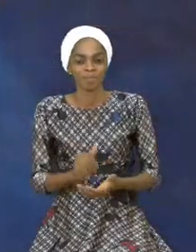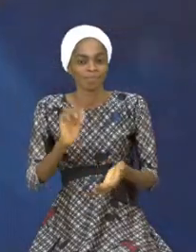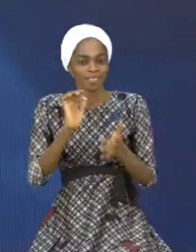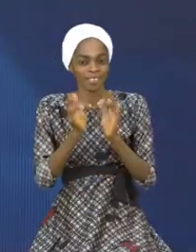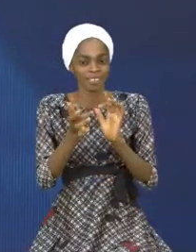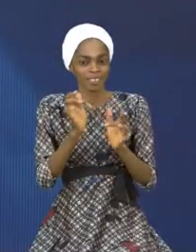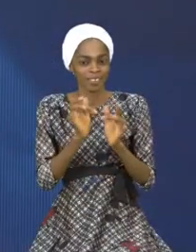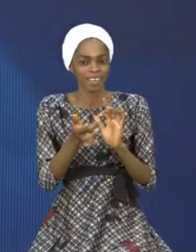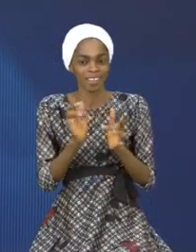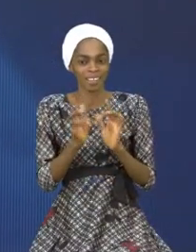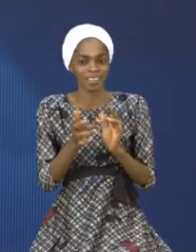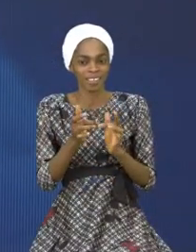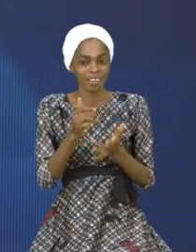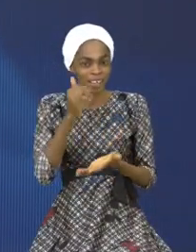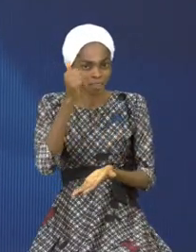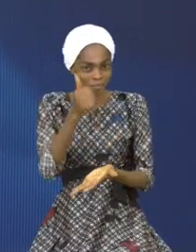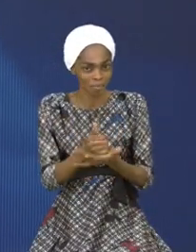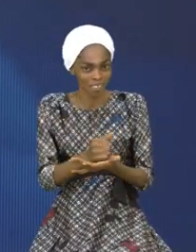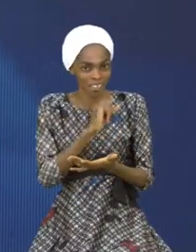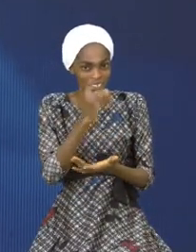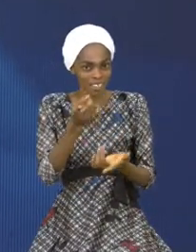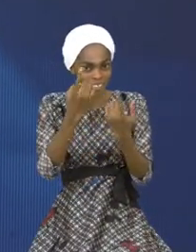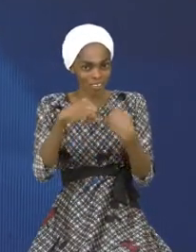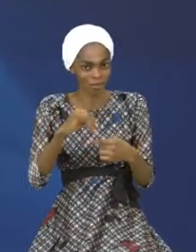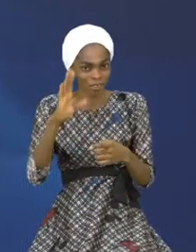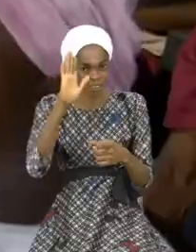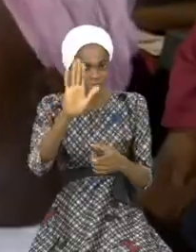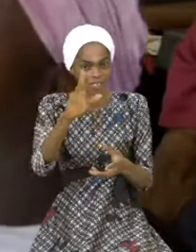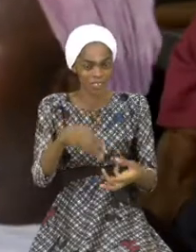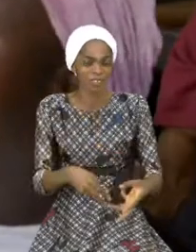Online, amen is coming your way.